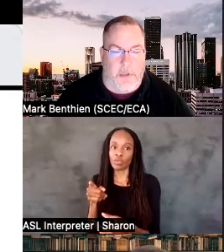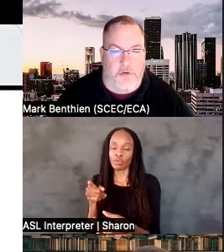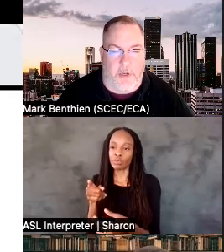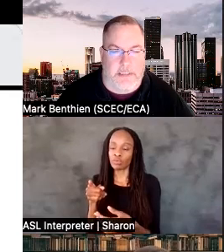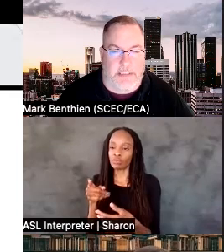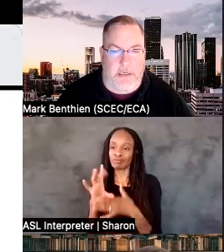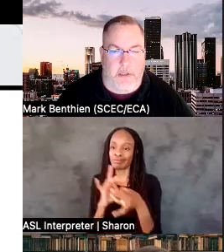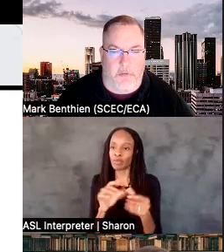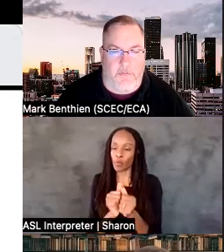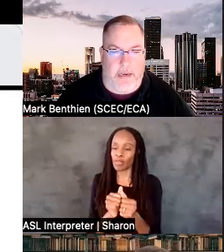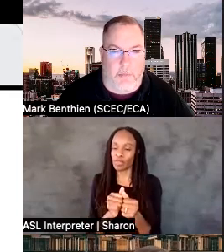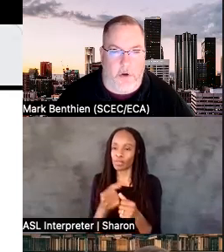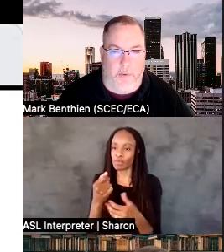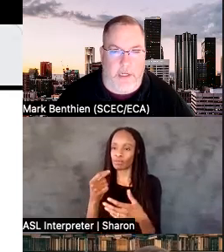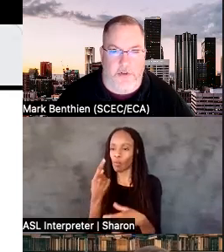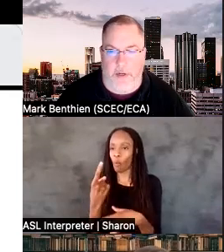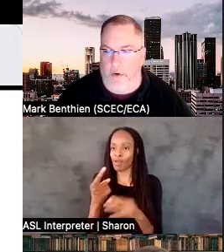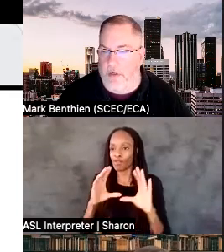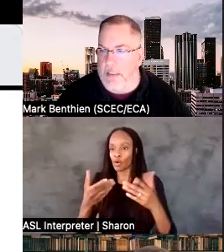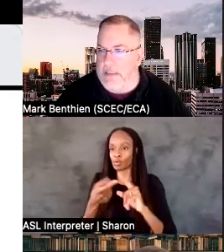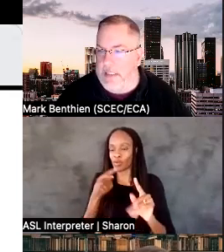groups, join us. You can find out more